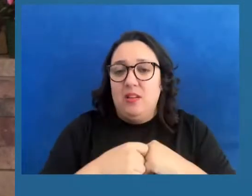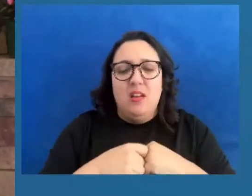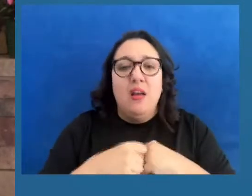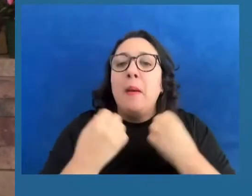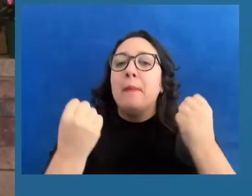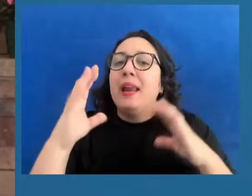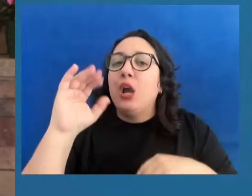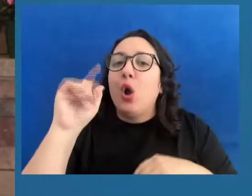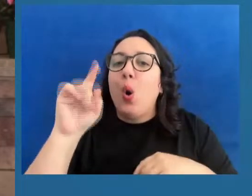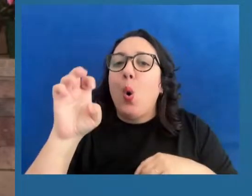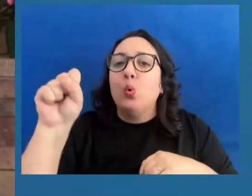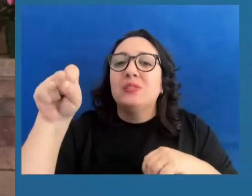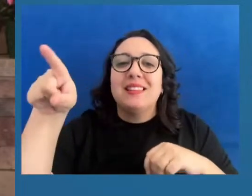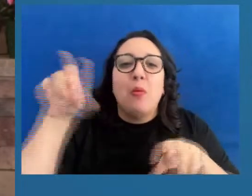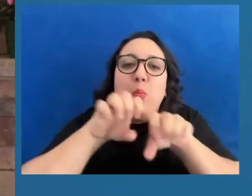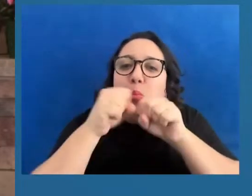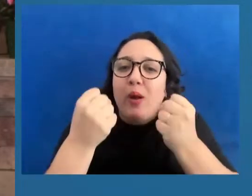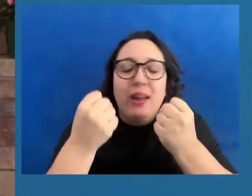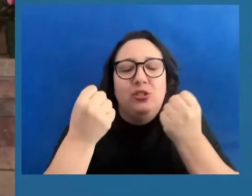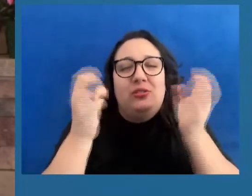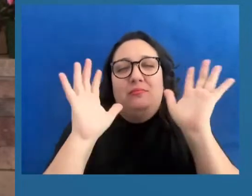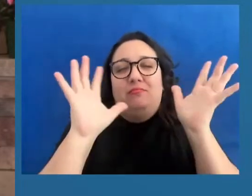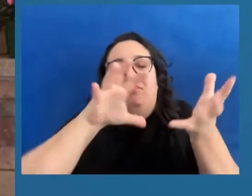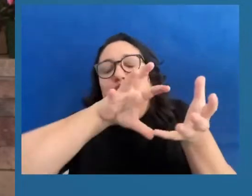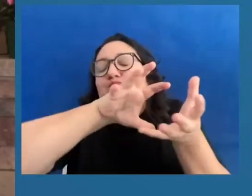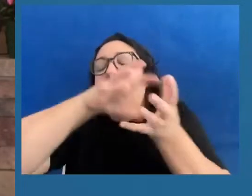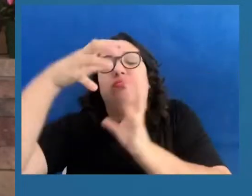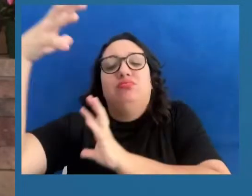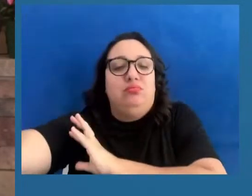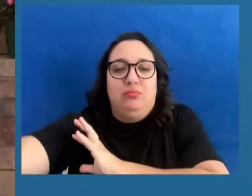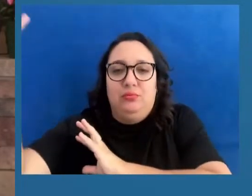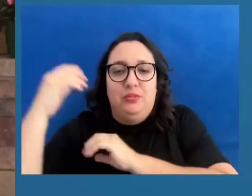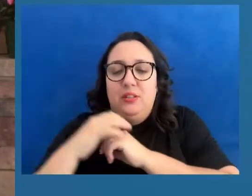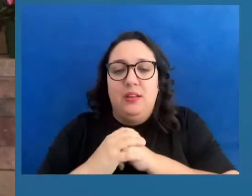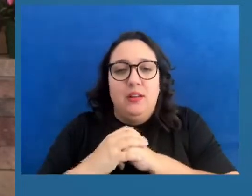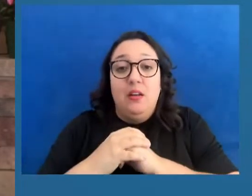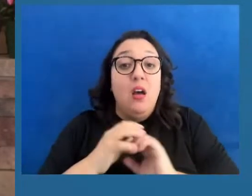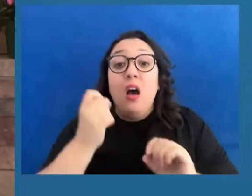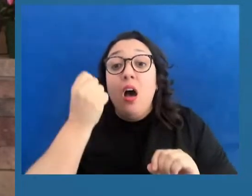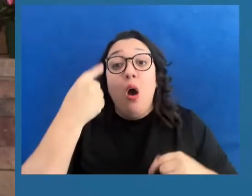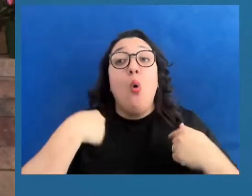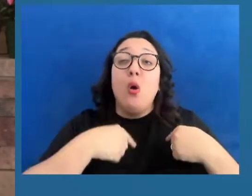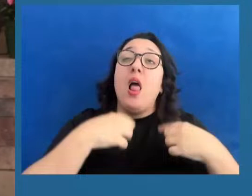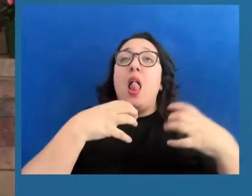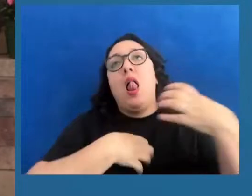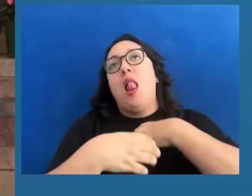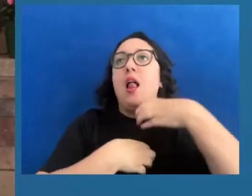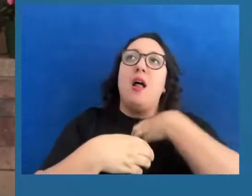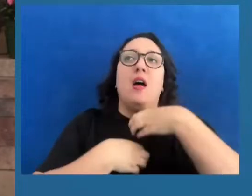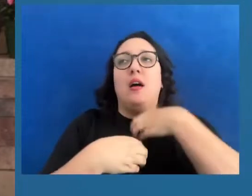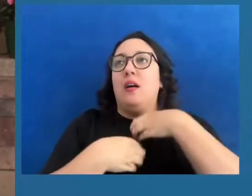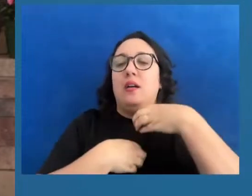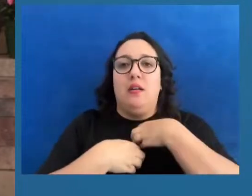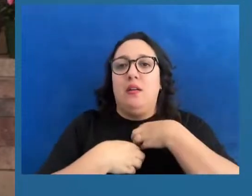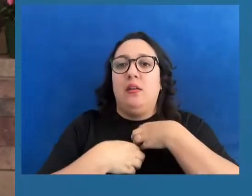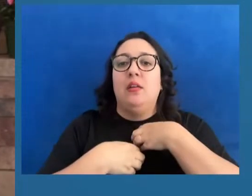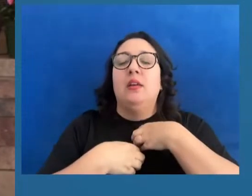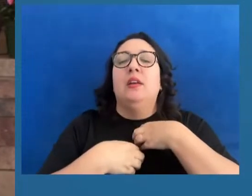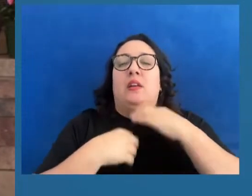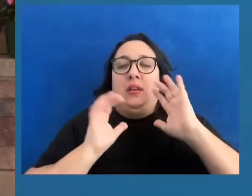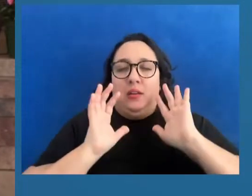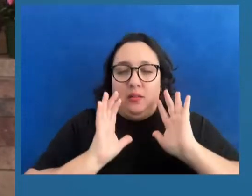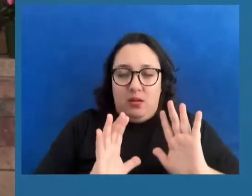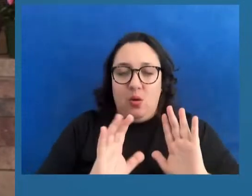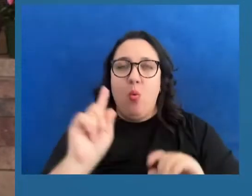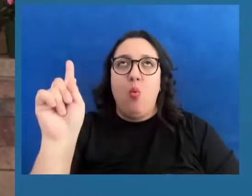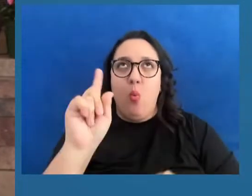wreaking havoc. But I want to do something about it. We can complain all we want. But when I hear there's a problem, I want a solution. So I